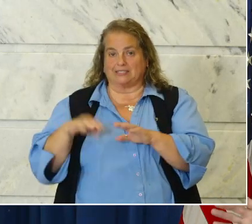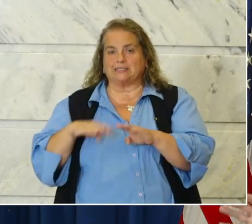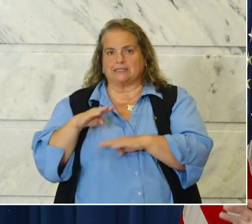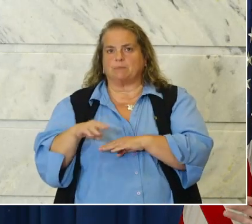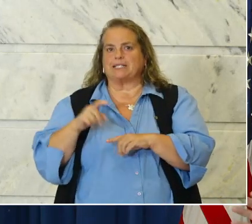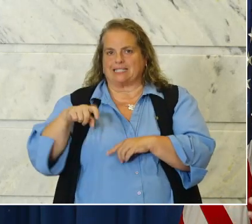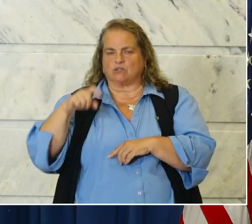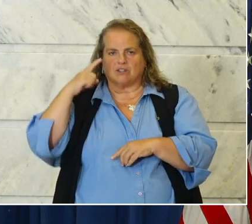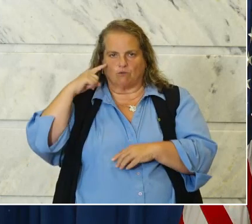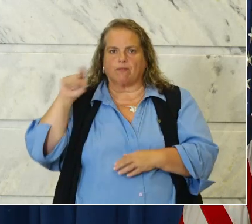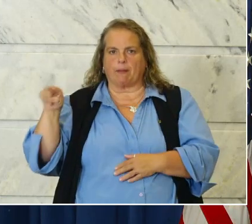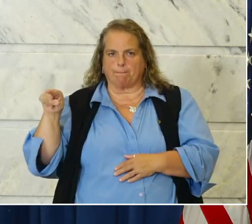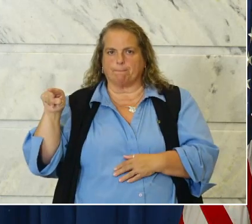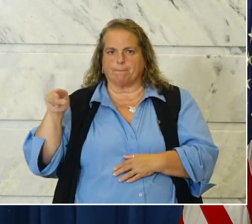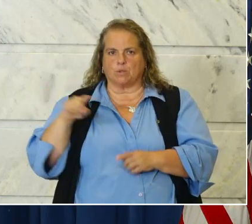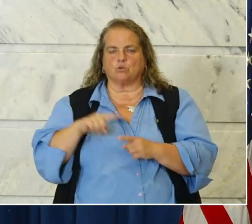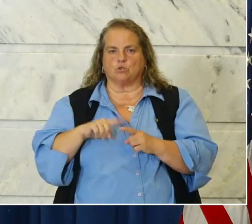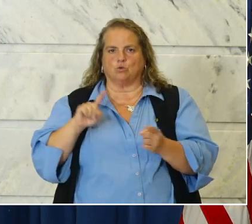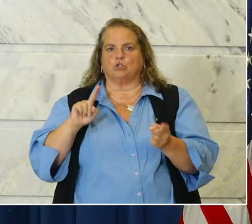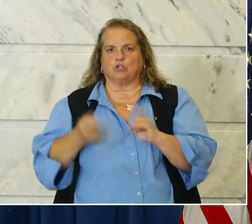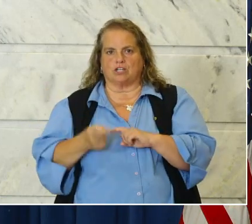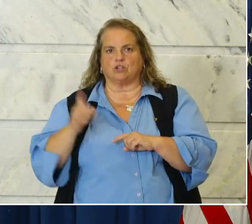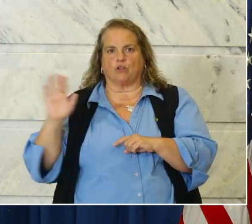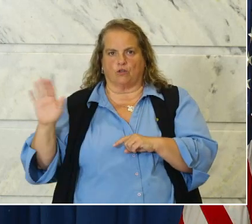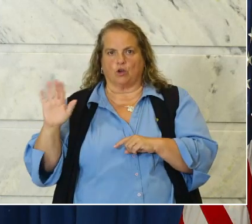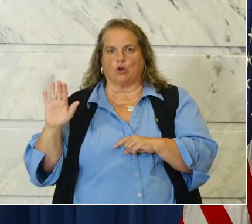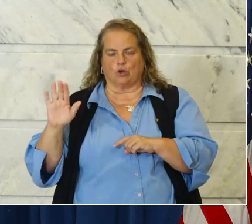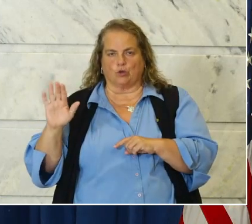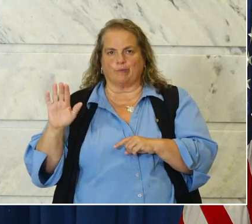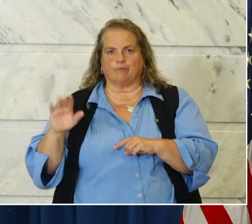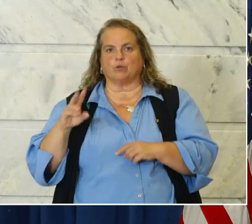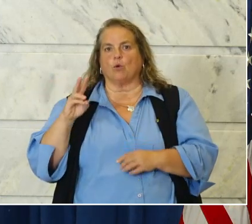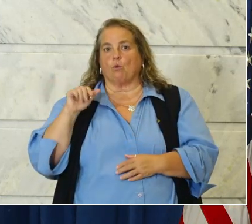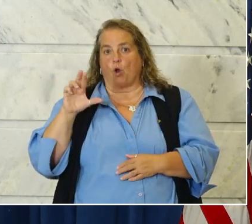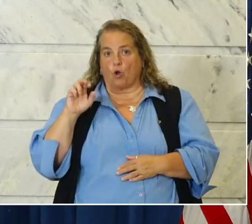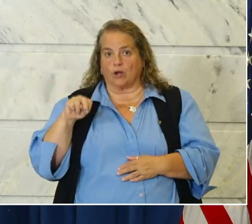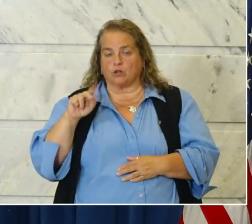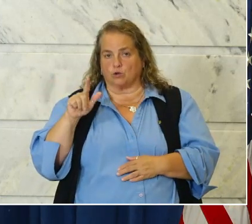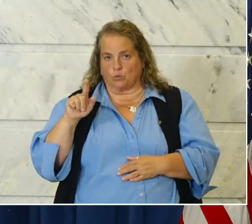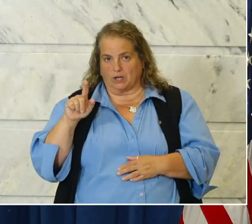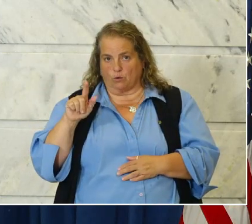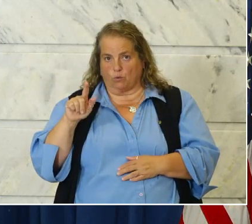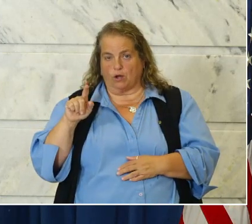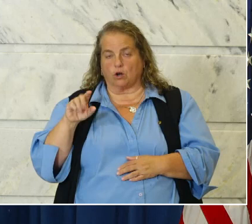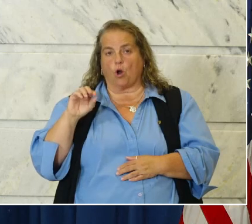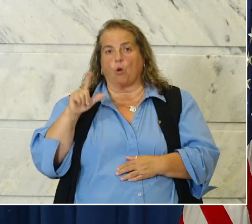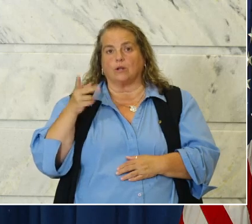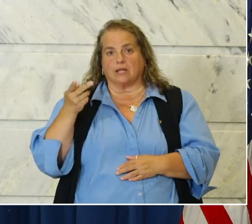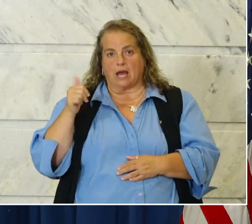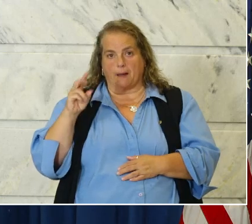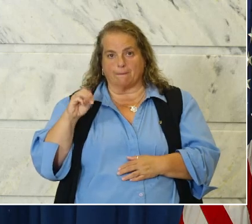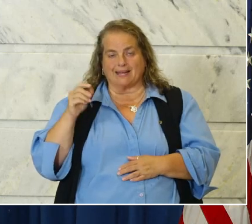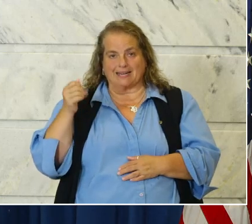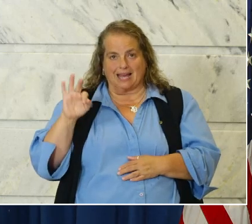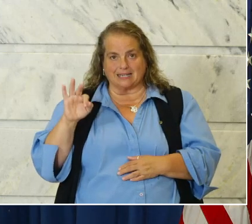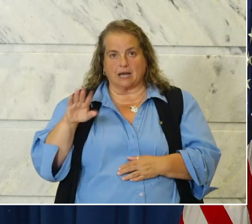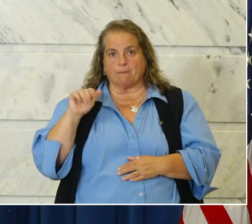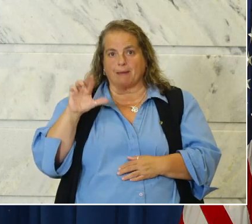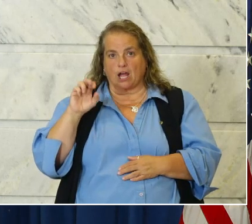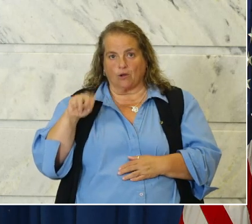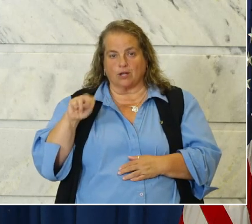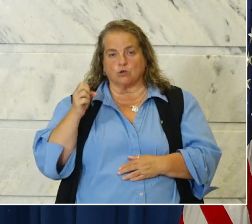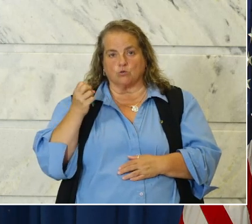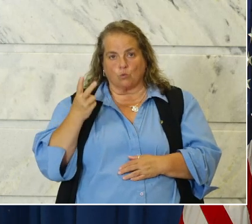really necessary to turn things around there and everywhere else. Warren County 21, Oldham County 19, Barron